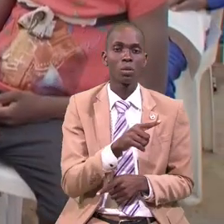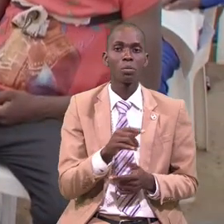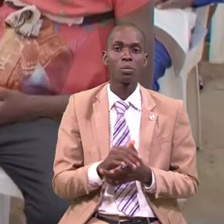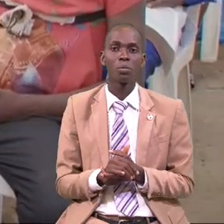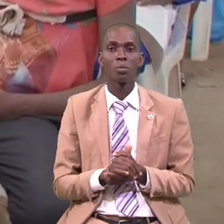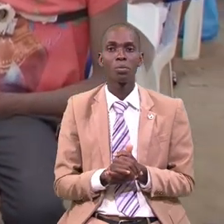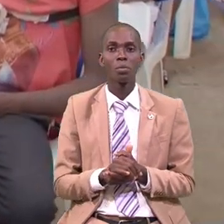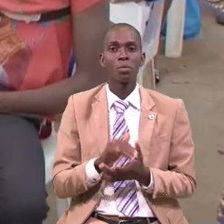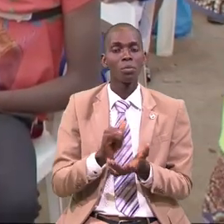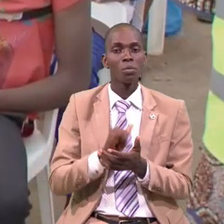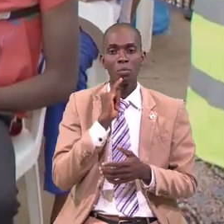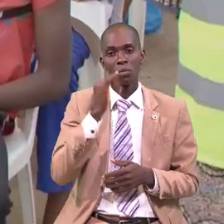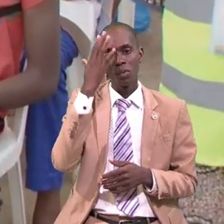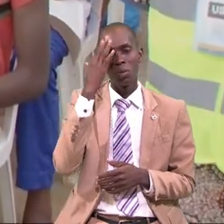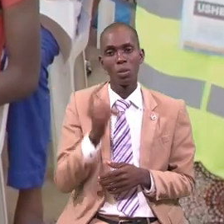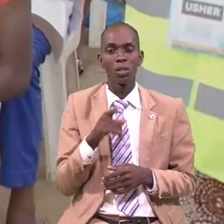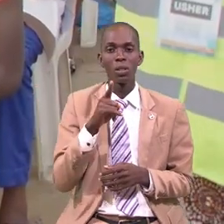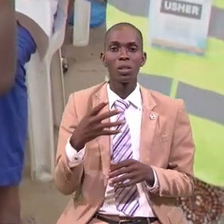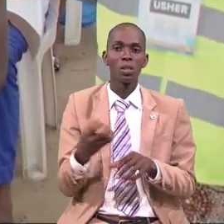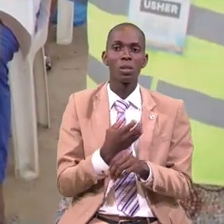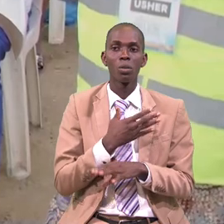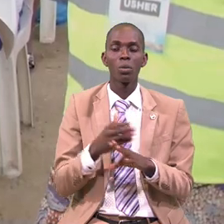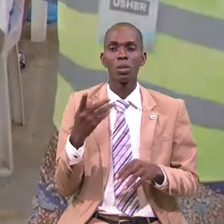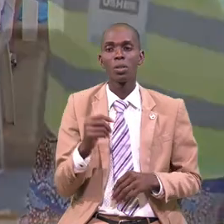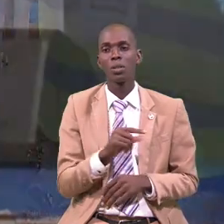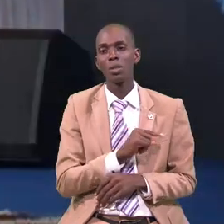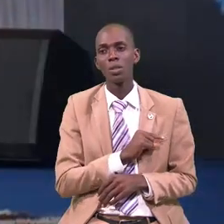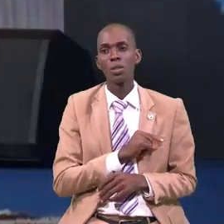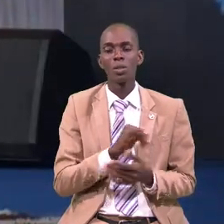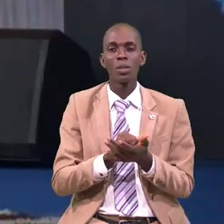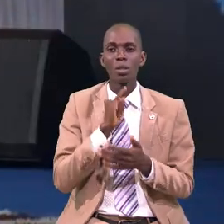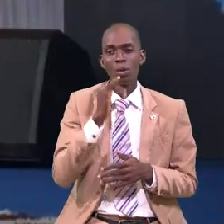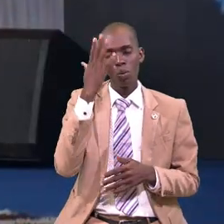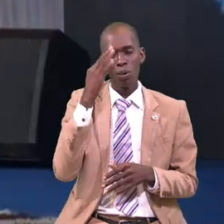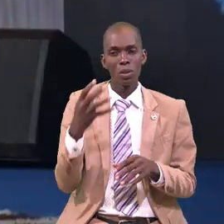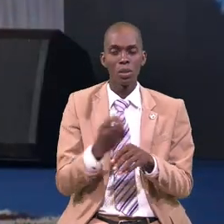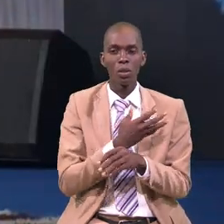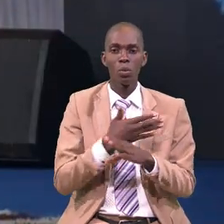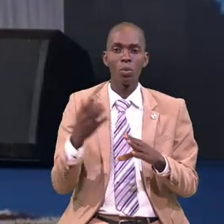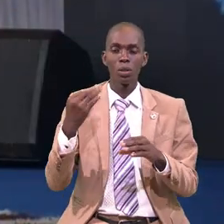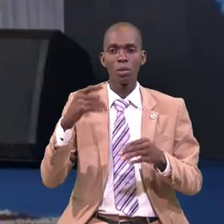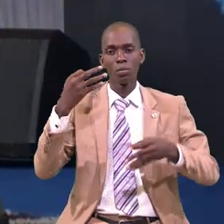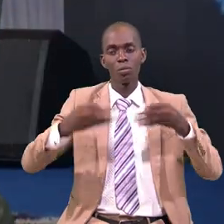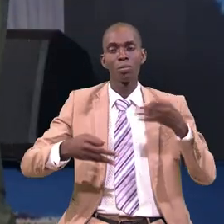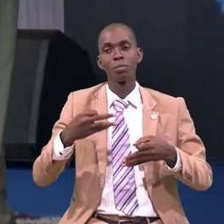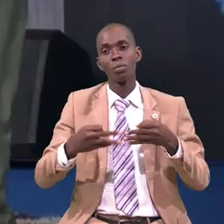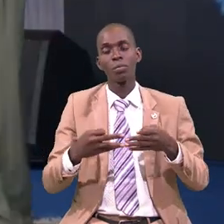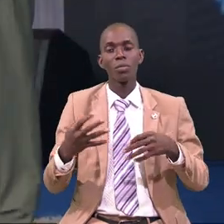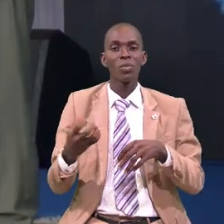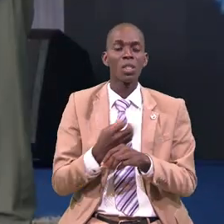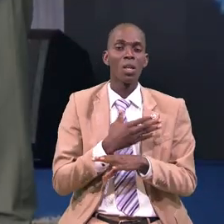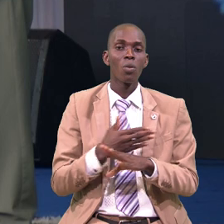That's why it takes away the guilt, takes away the condemnation, takes away